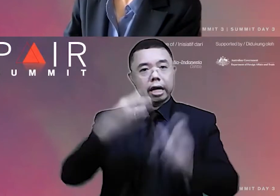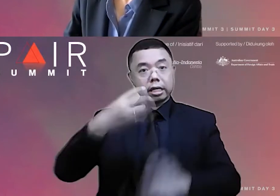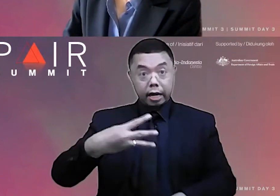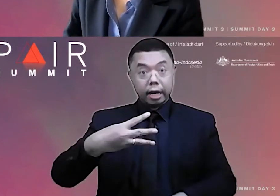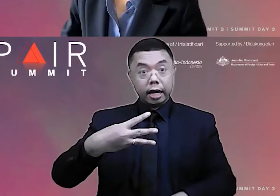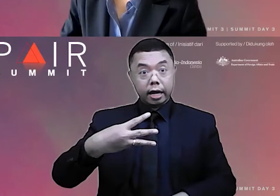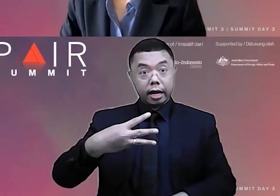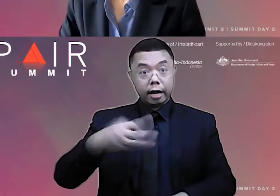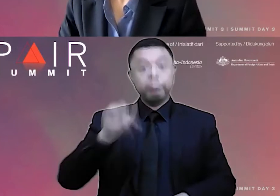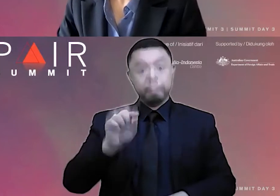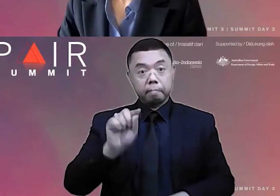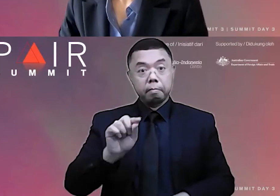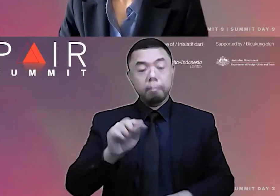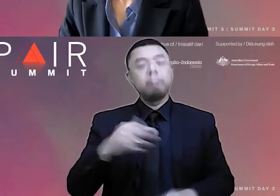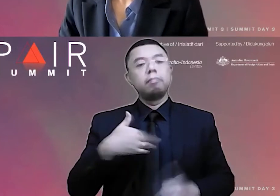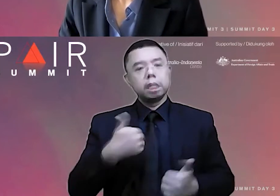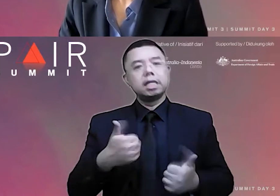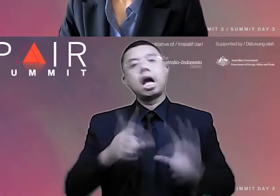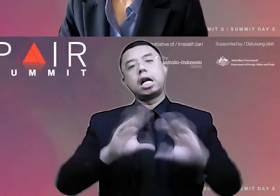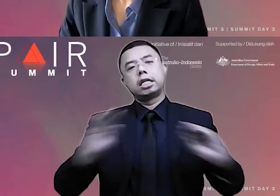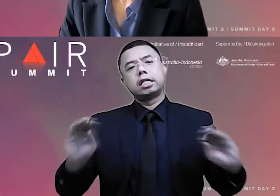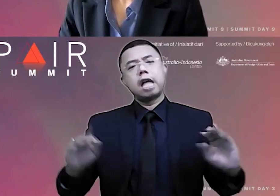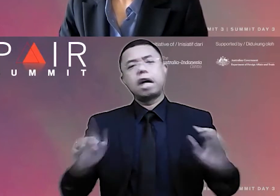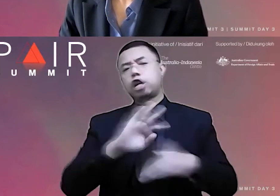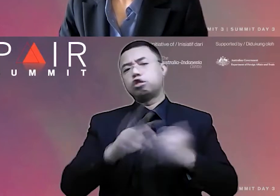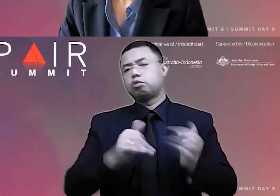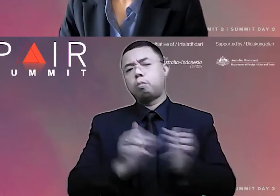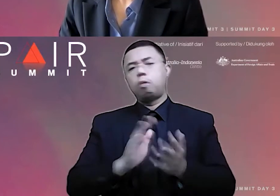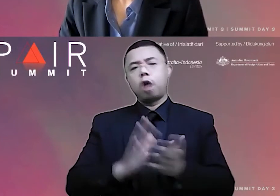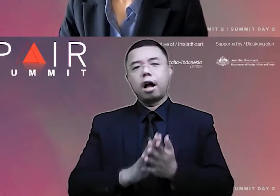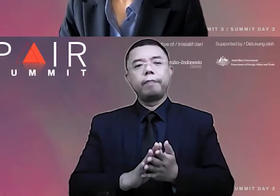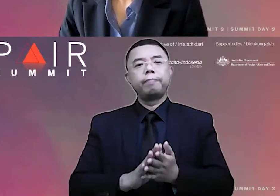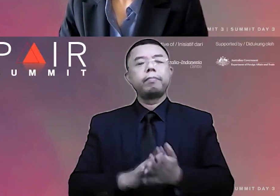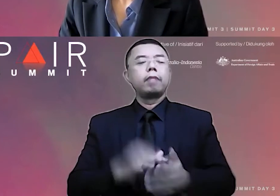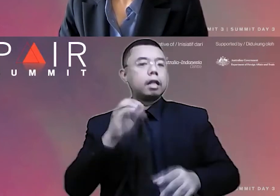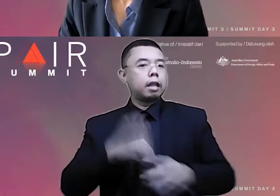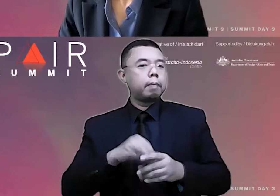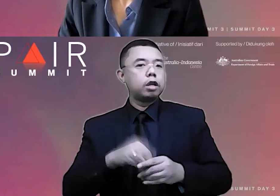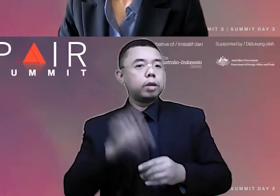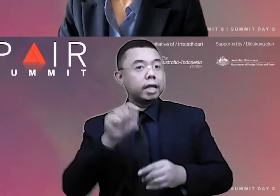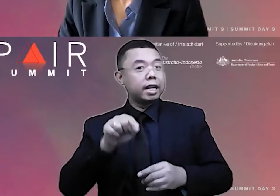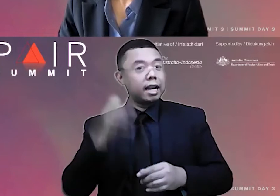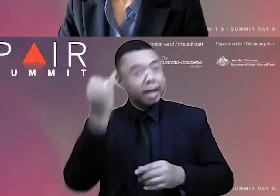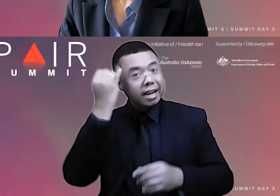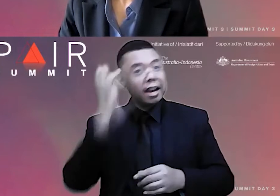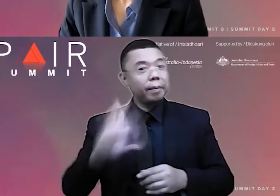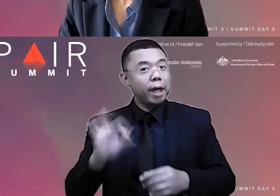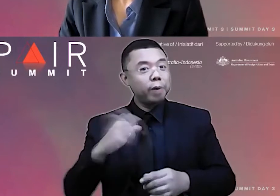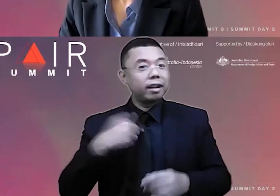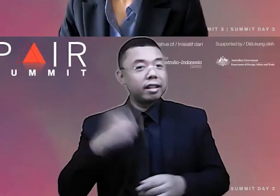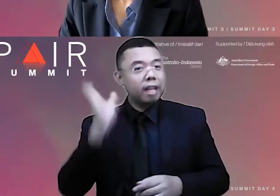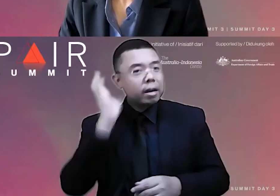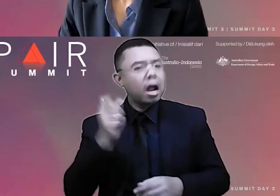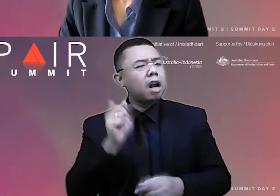implemented strategically. Point number 3 is innovation. We're listening to customer concerns throughout this year, right? Throughout these